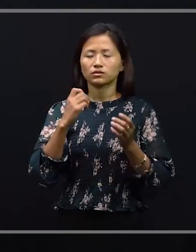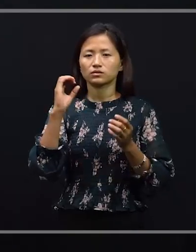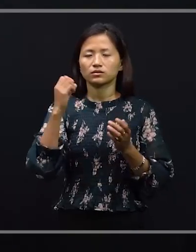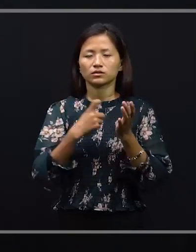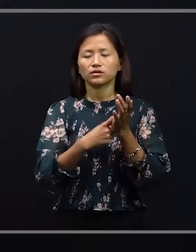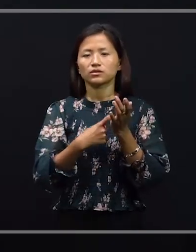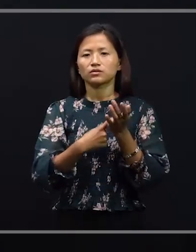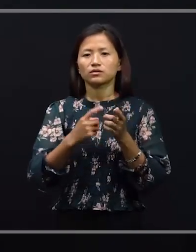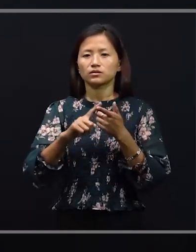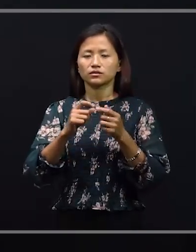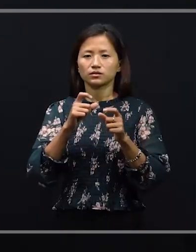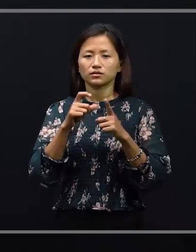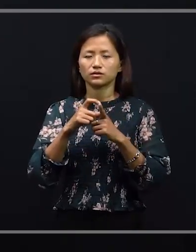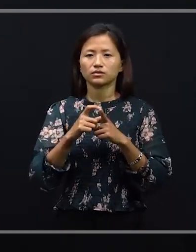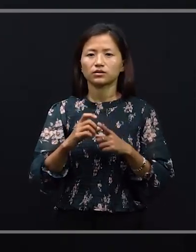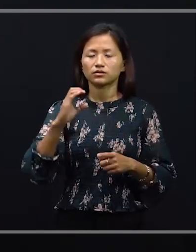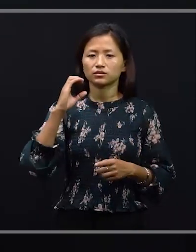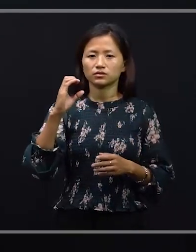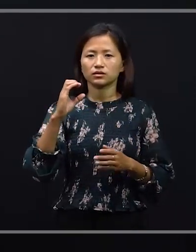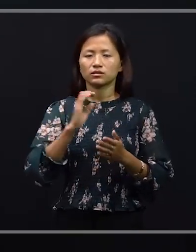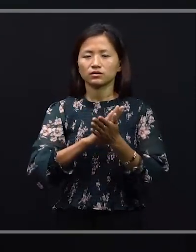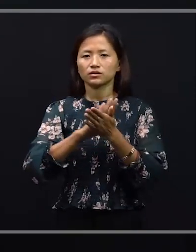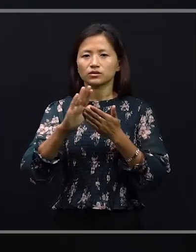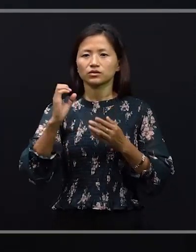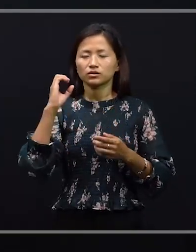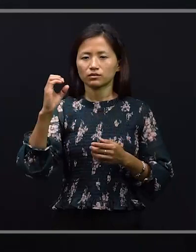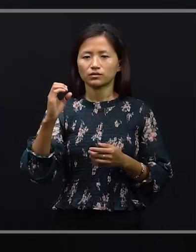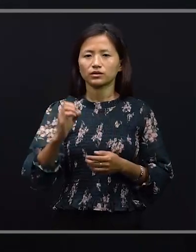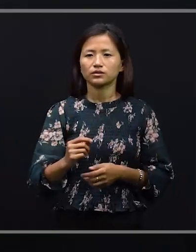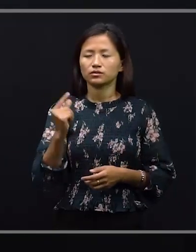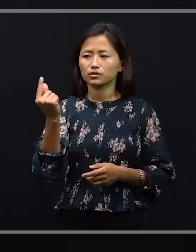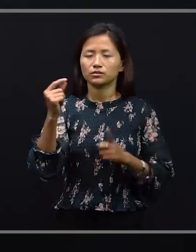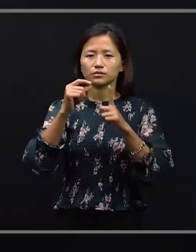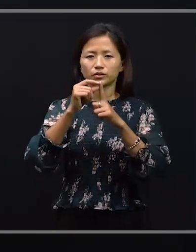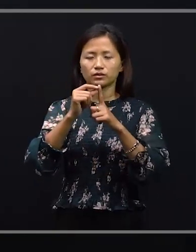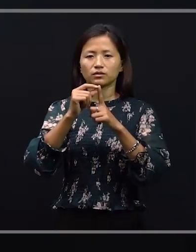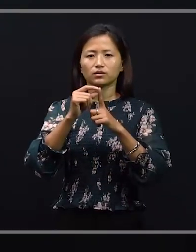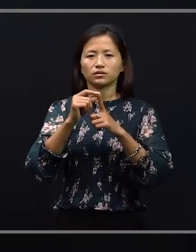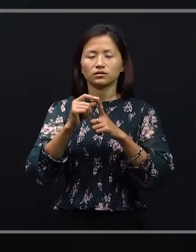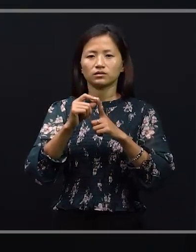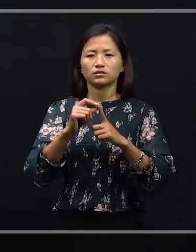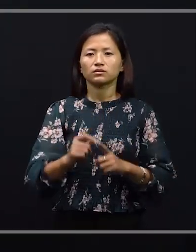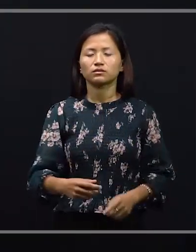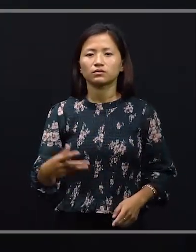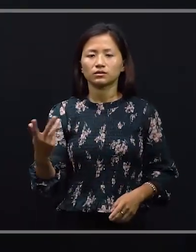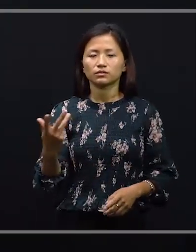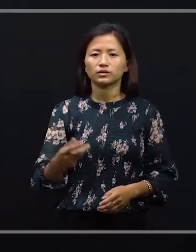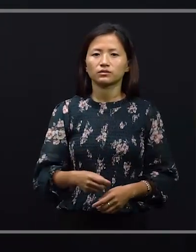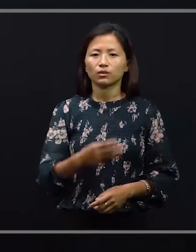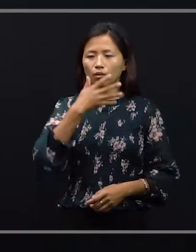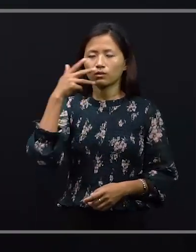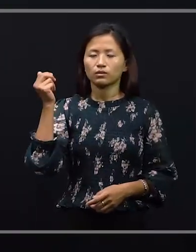Chaura. Chauri Chaura, that is a name of a place in UP. Okay, so here what happened was